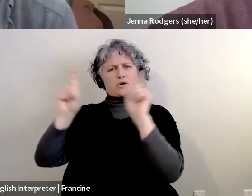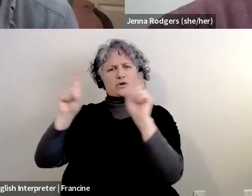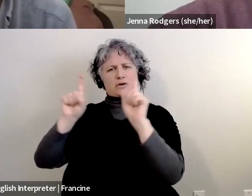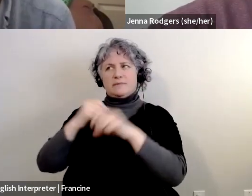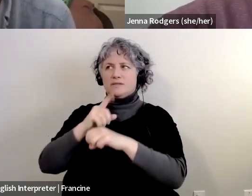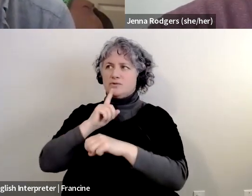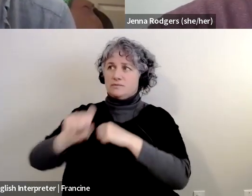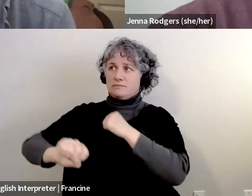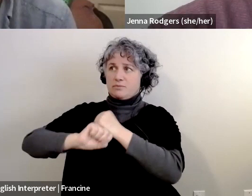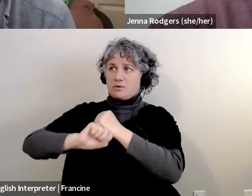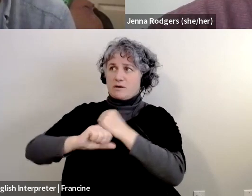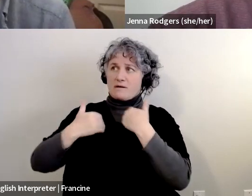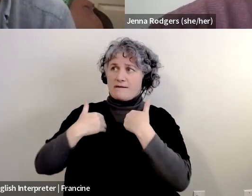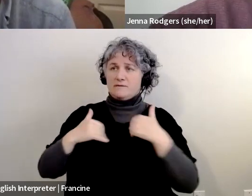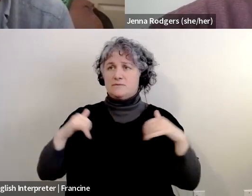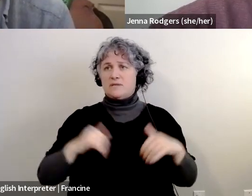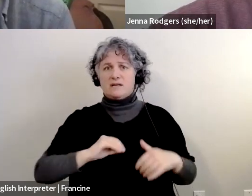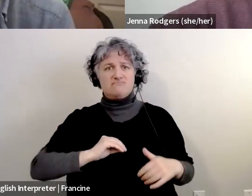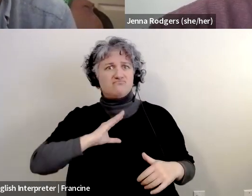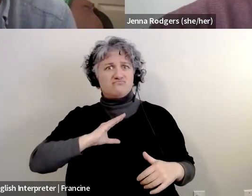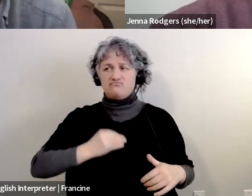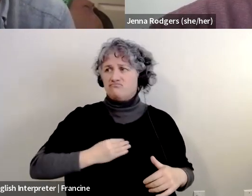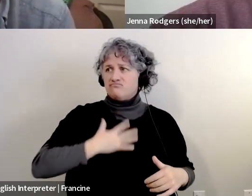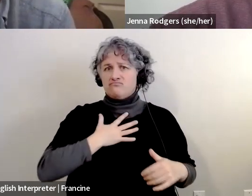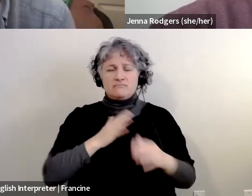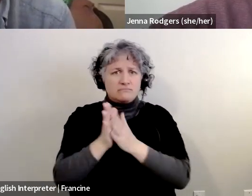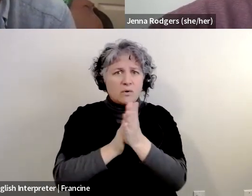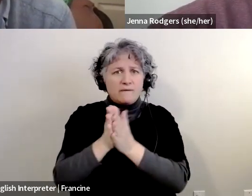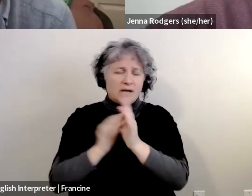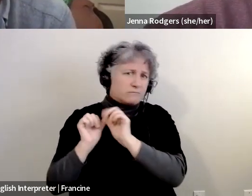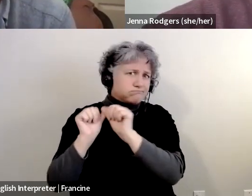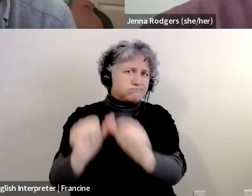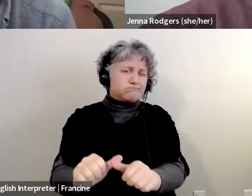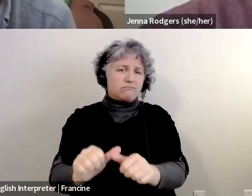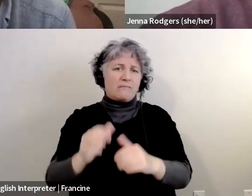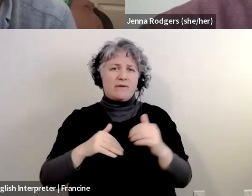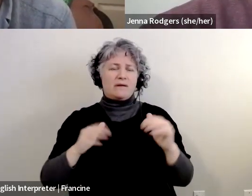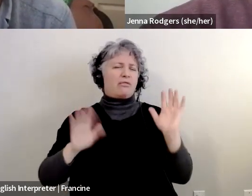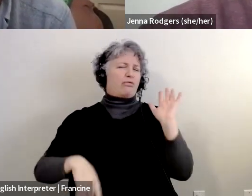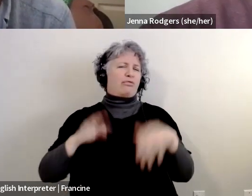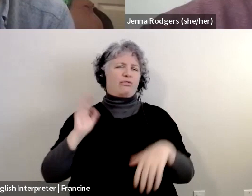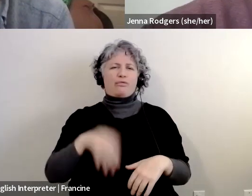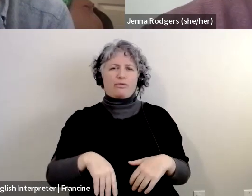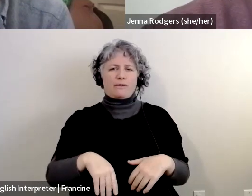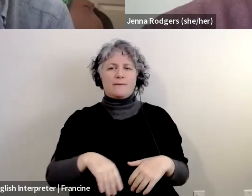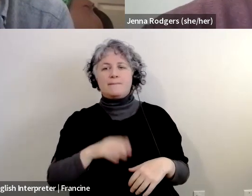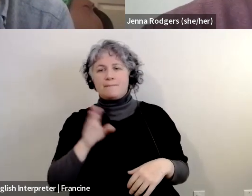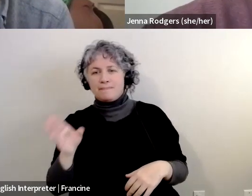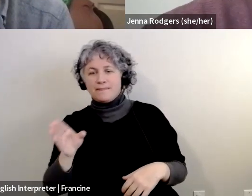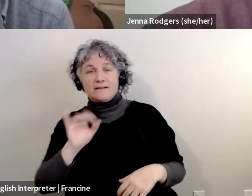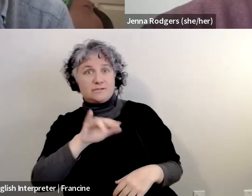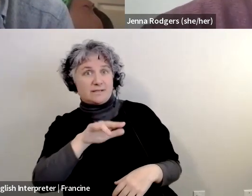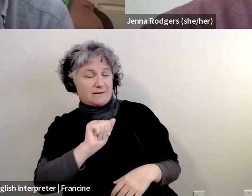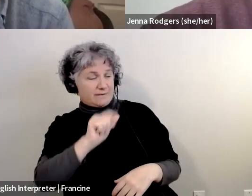support to stay inspired, to stay connected, to stay motivated? So for a closing round